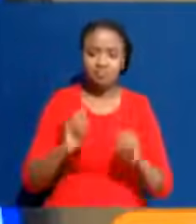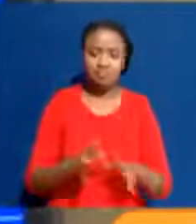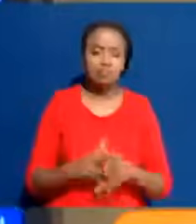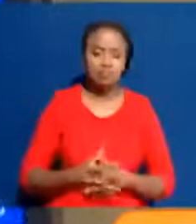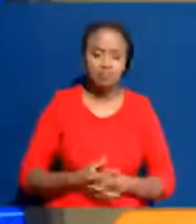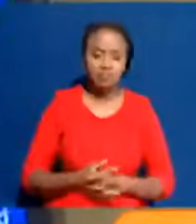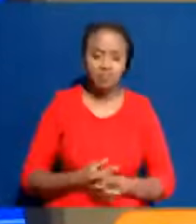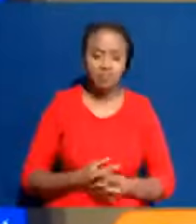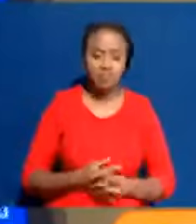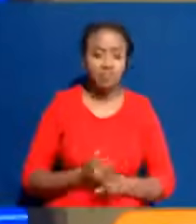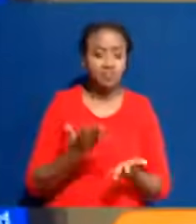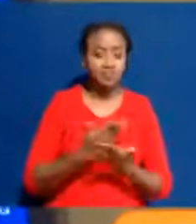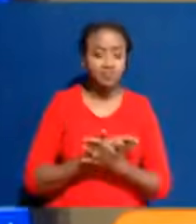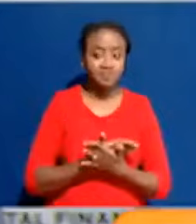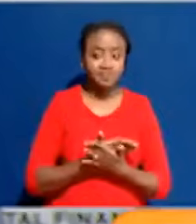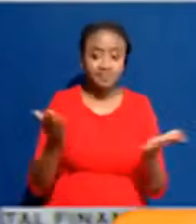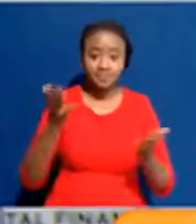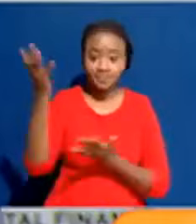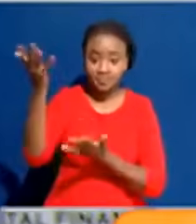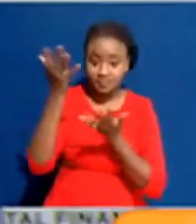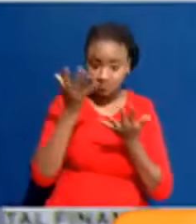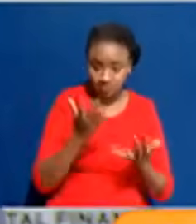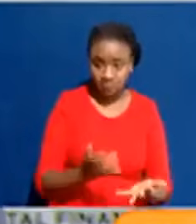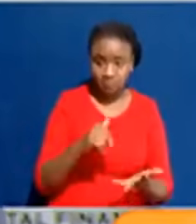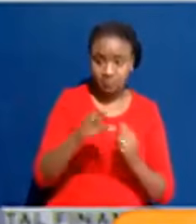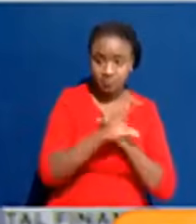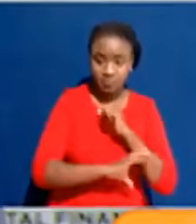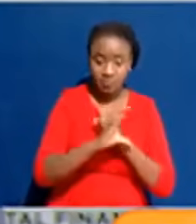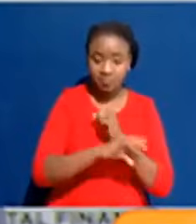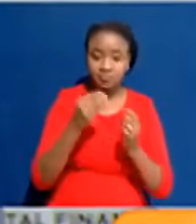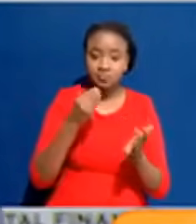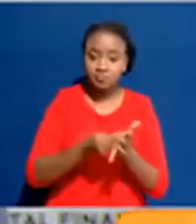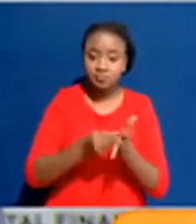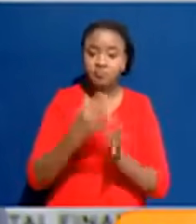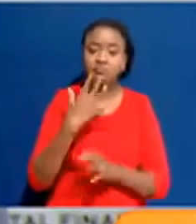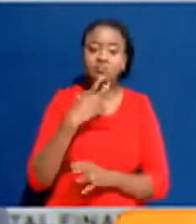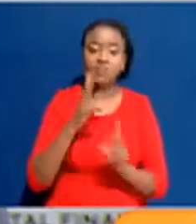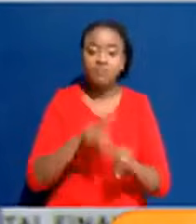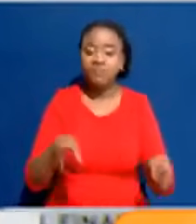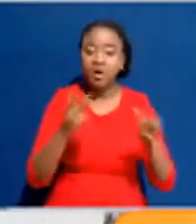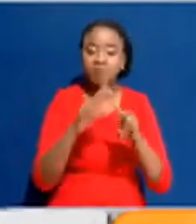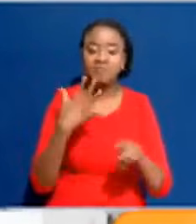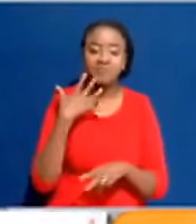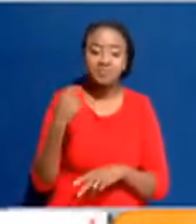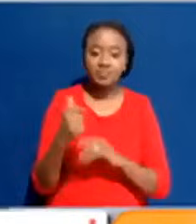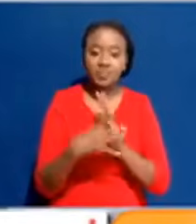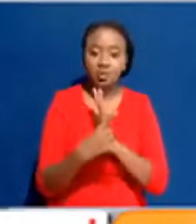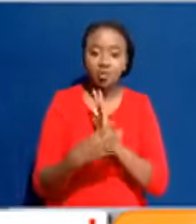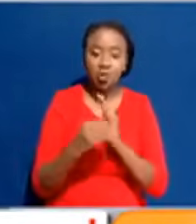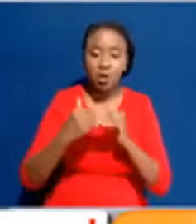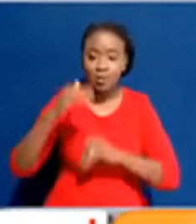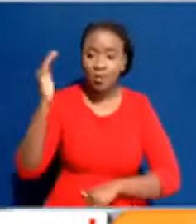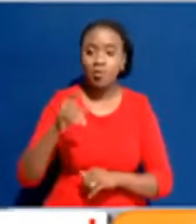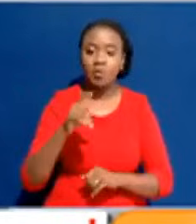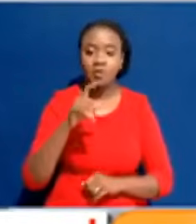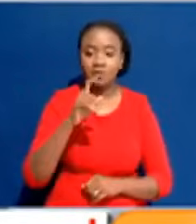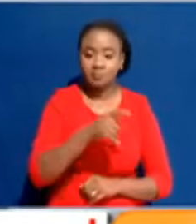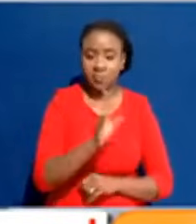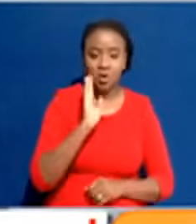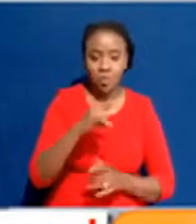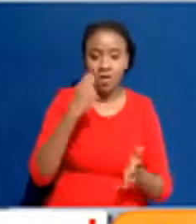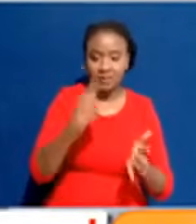countries. Anything that you bring back to the country that is $500 and above is subject to local taxes.